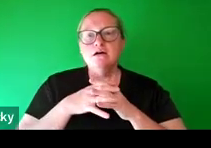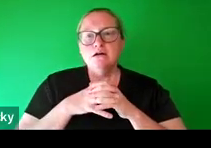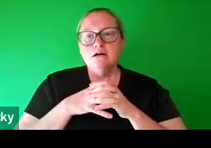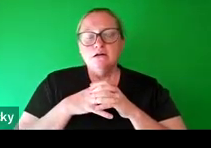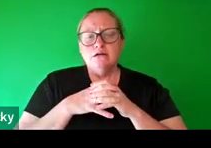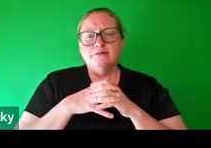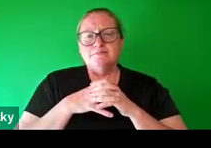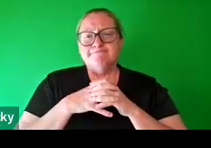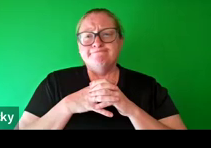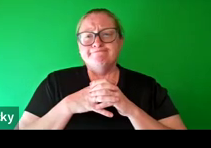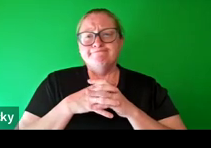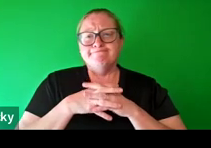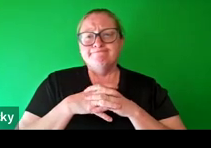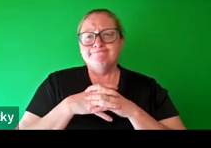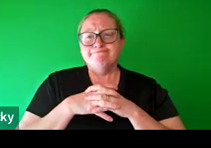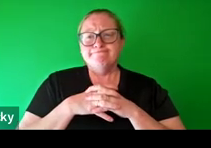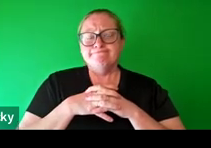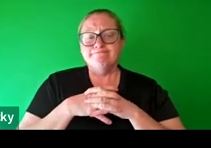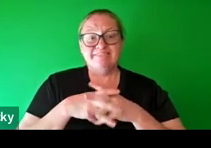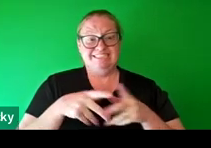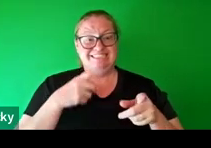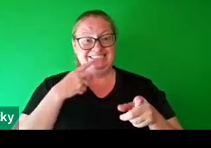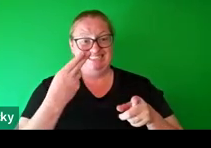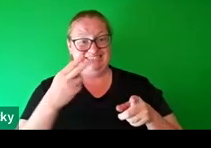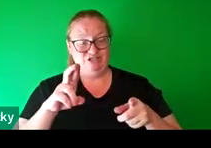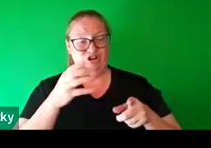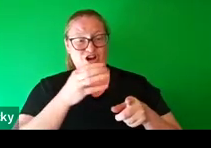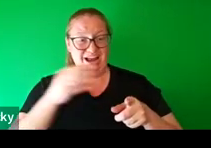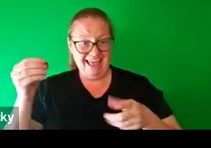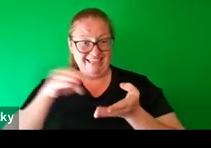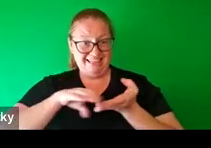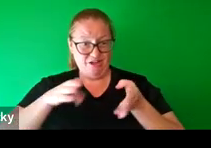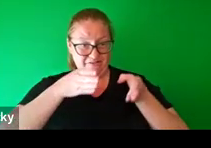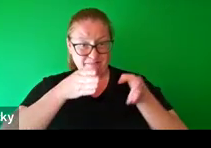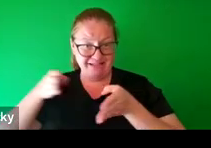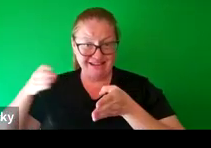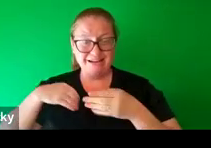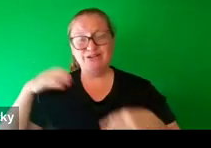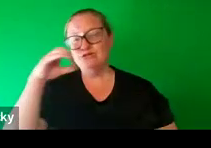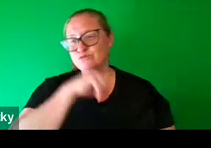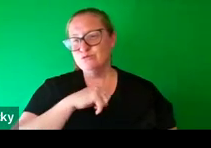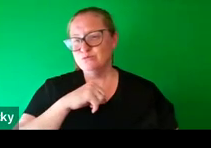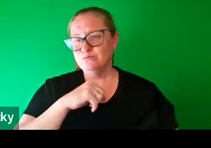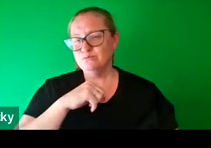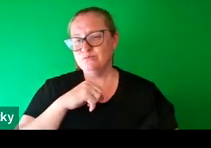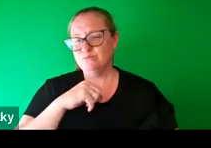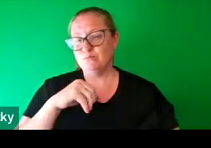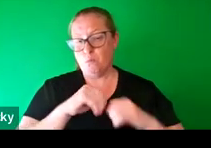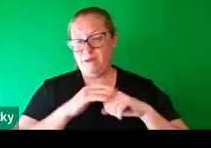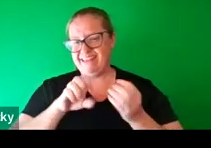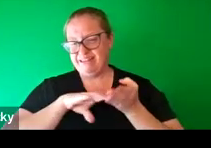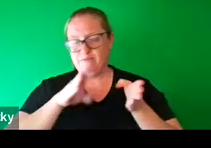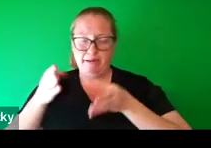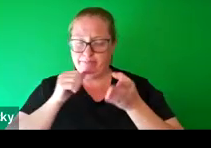this is just when it says HR and layoff planning, I assume that it's more than layoff planning. Maybe I'm just